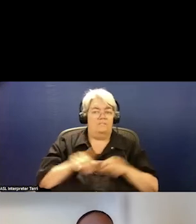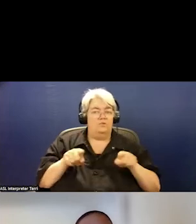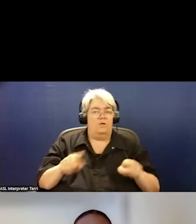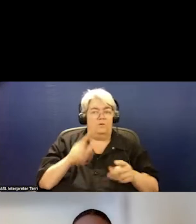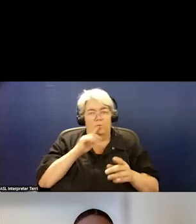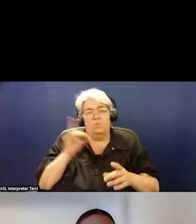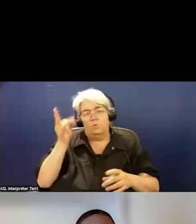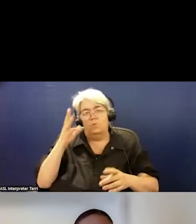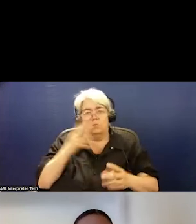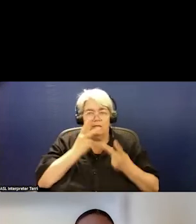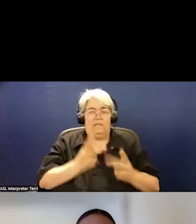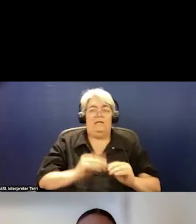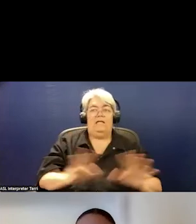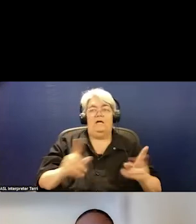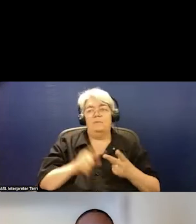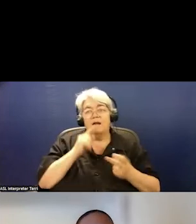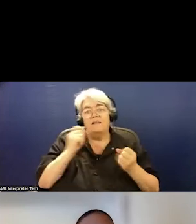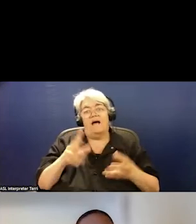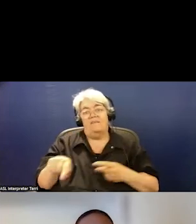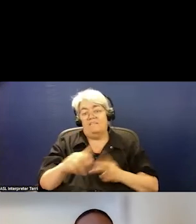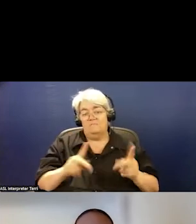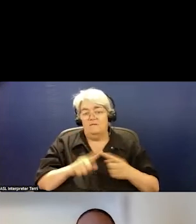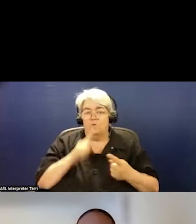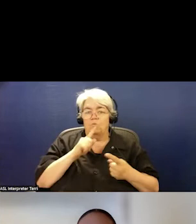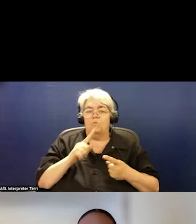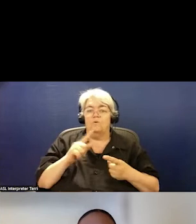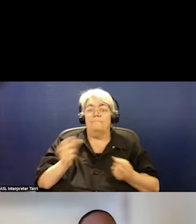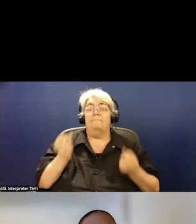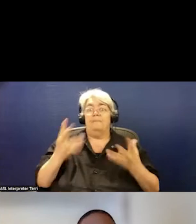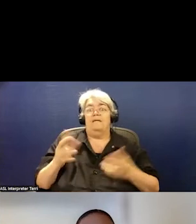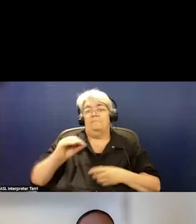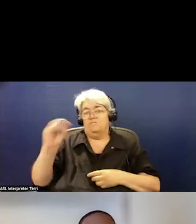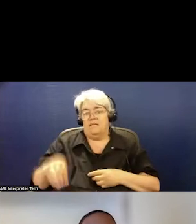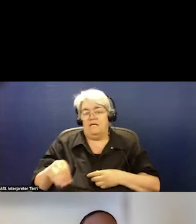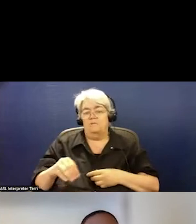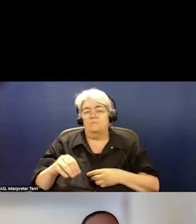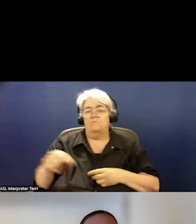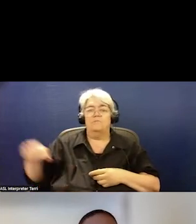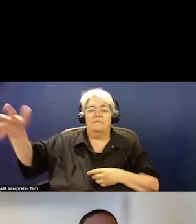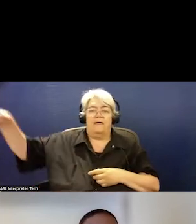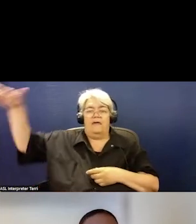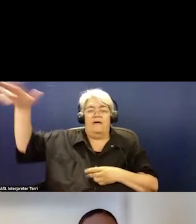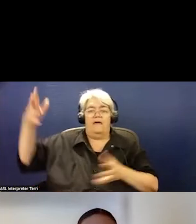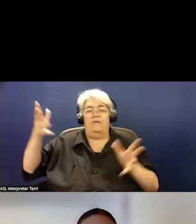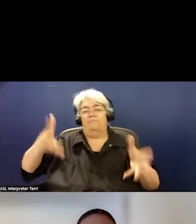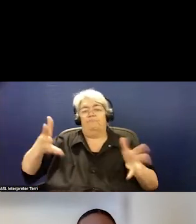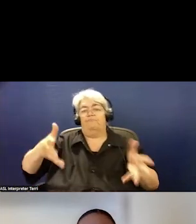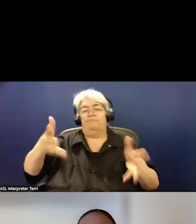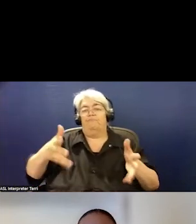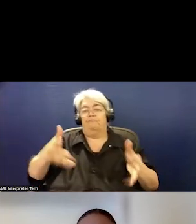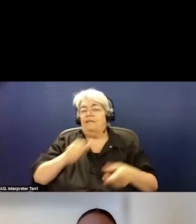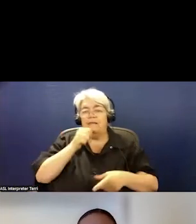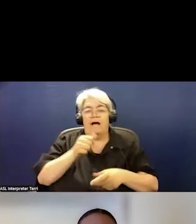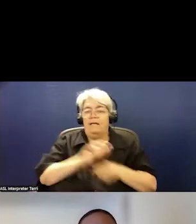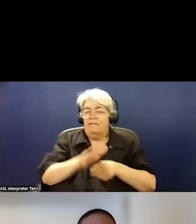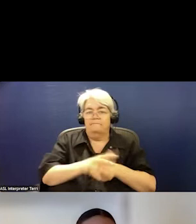these clients and a lot of these patients kind of were very disproportionately not taken care of, or not being able to receive the care that they needed. And I